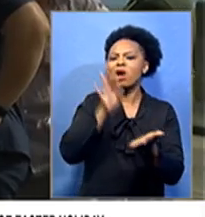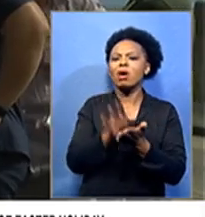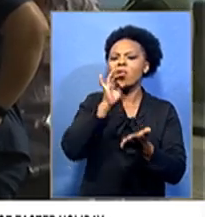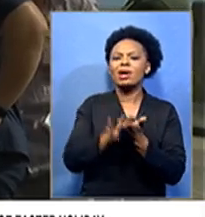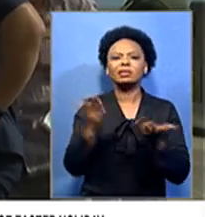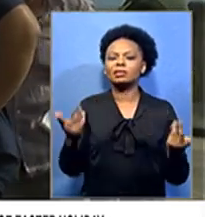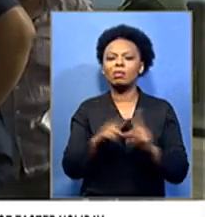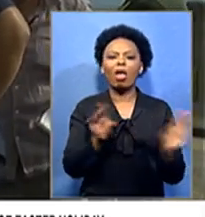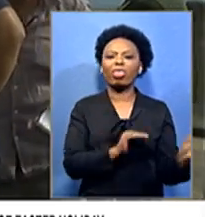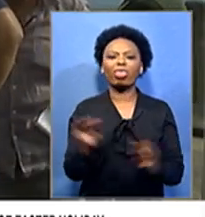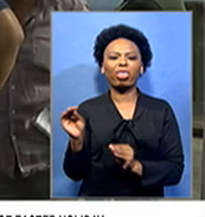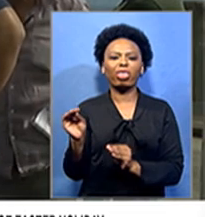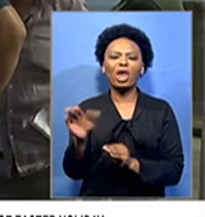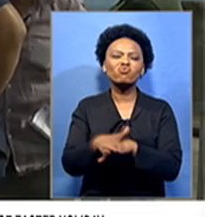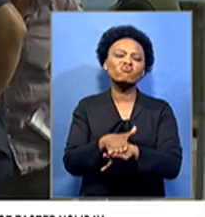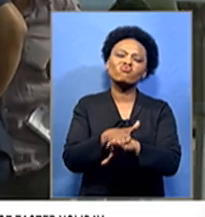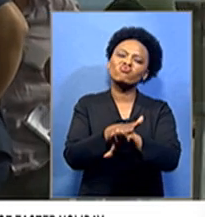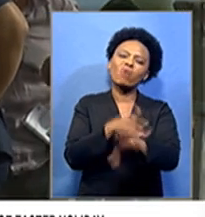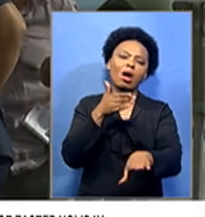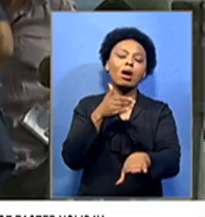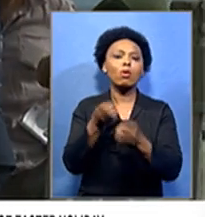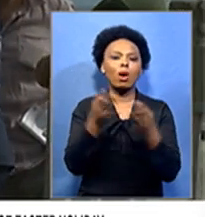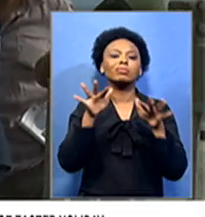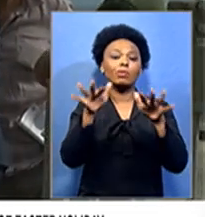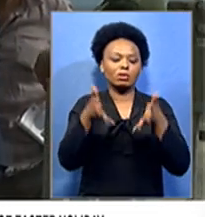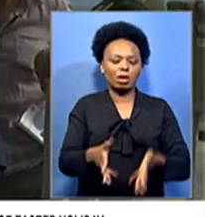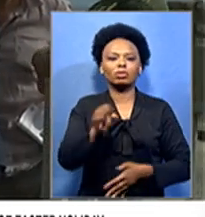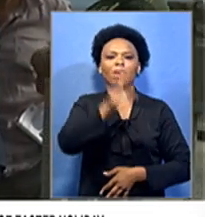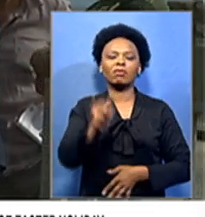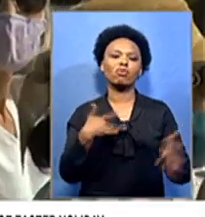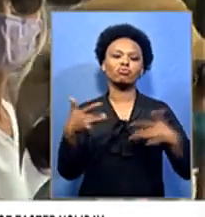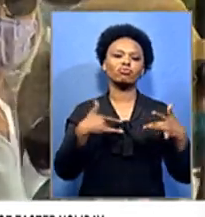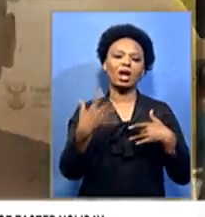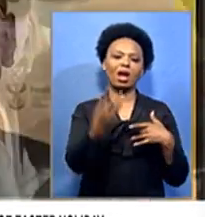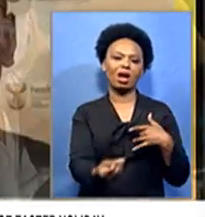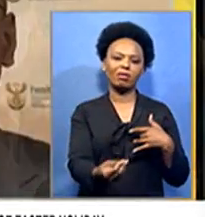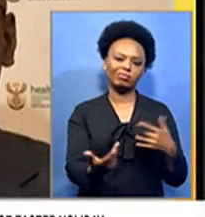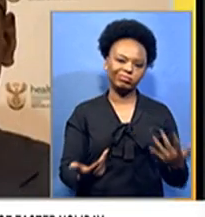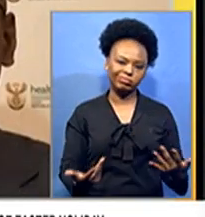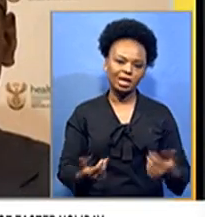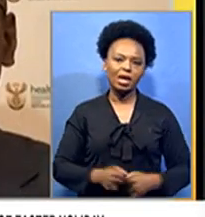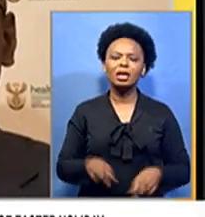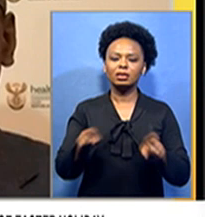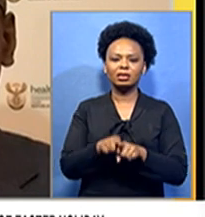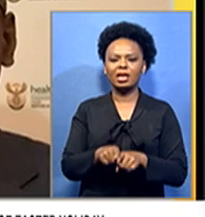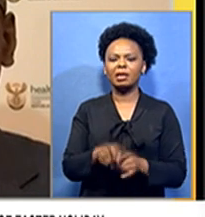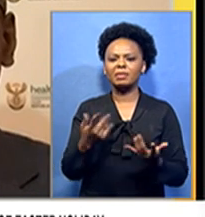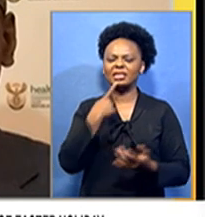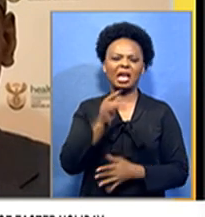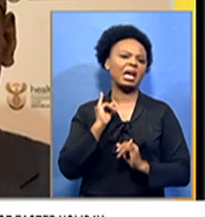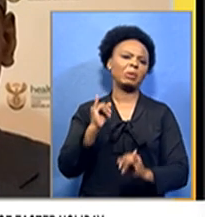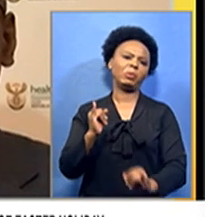been a great lot of concern about how slow this is, and maybe even calling this a disaster. Can we speak to